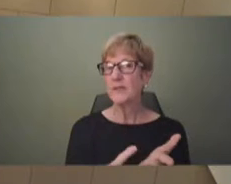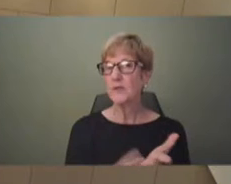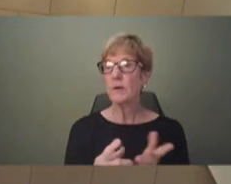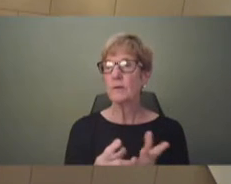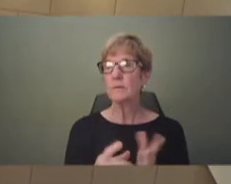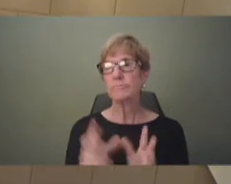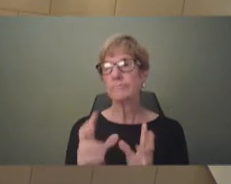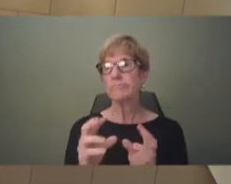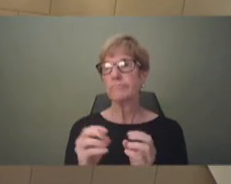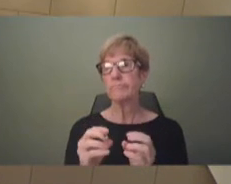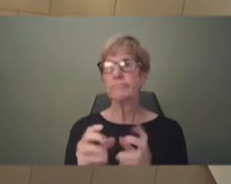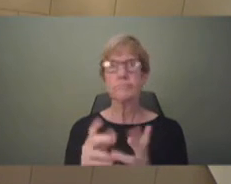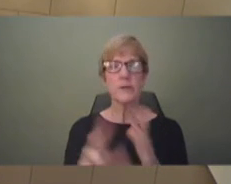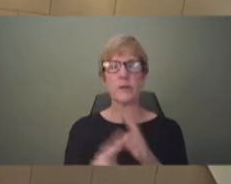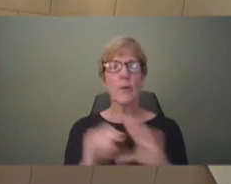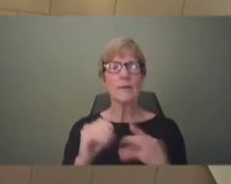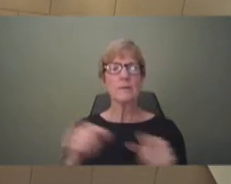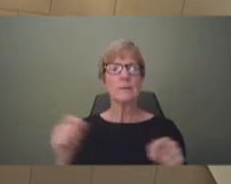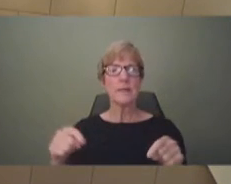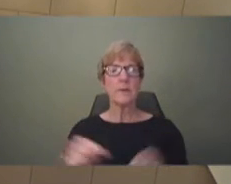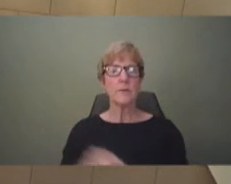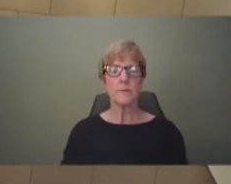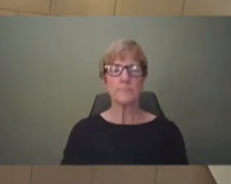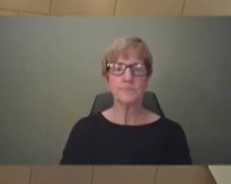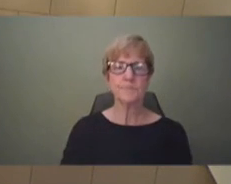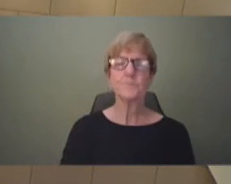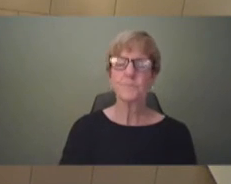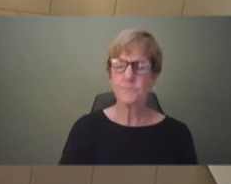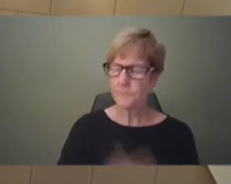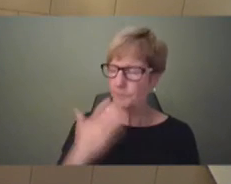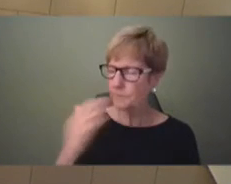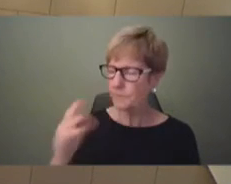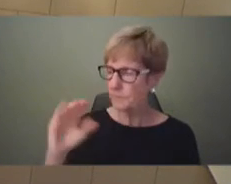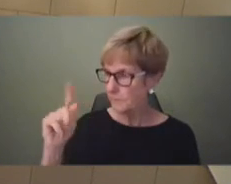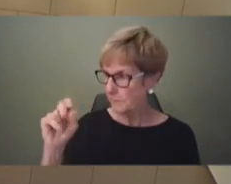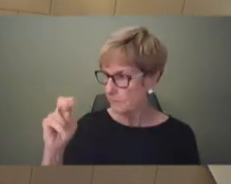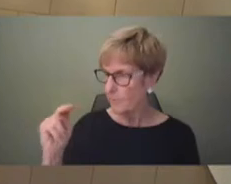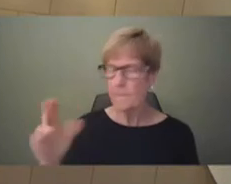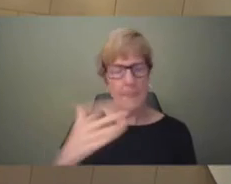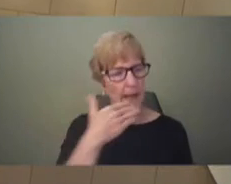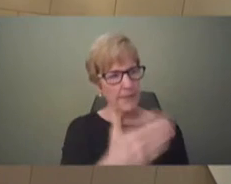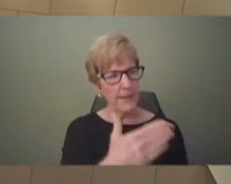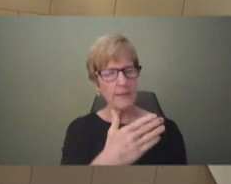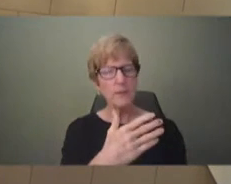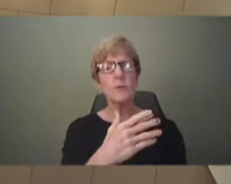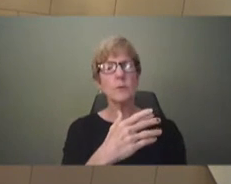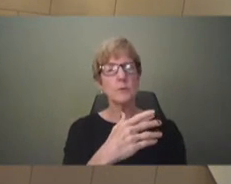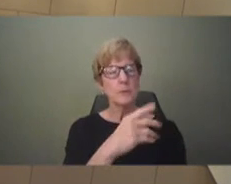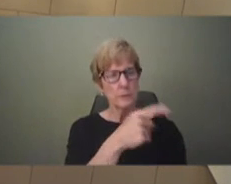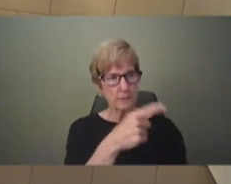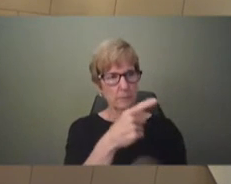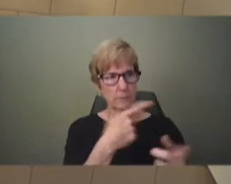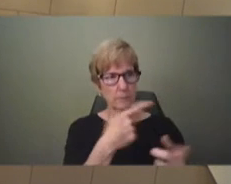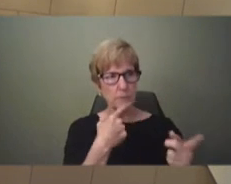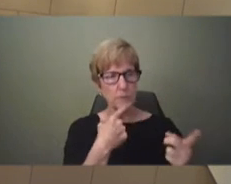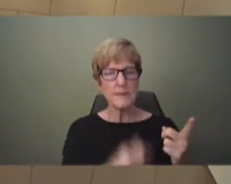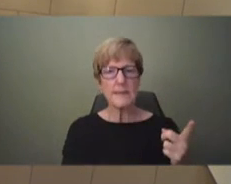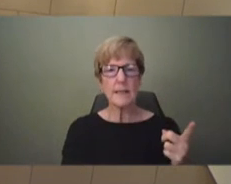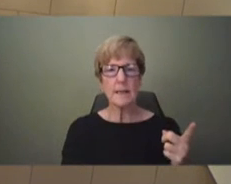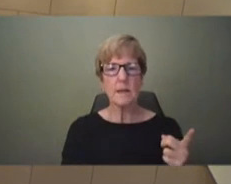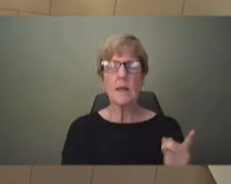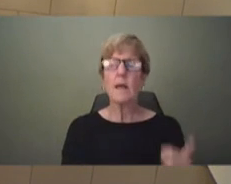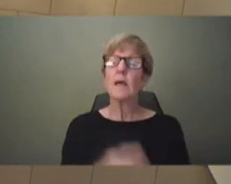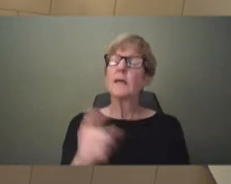offline M Johnson thank you mayor protim um and to piggyback off what you were saying is there an